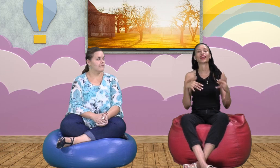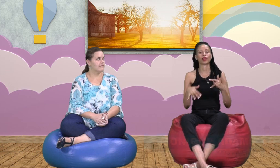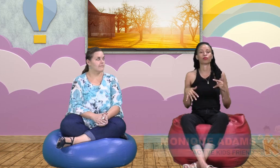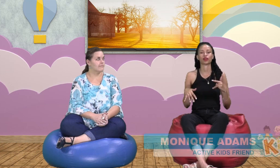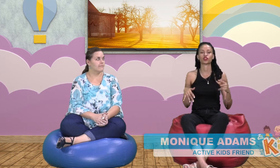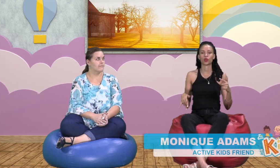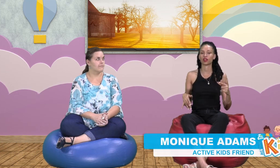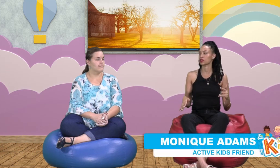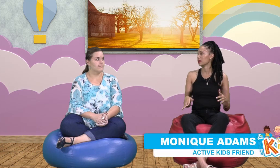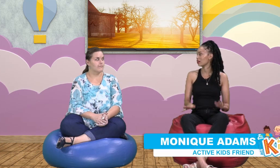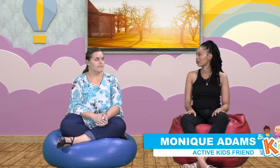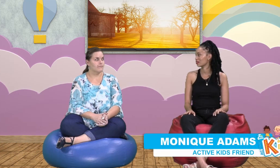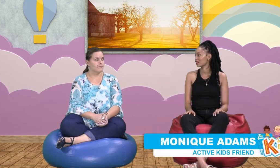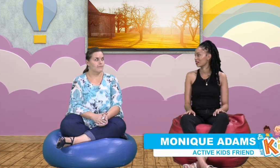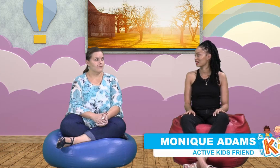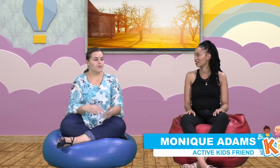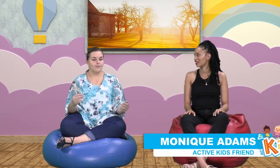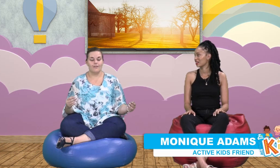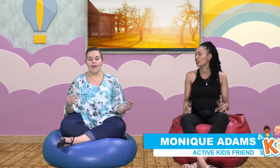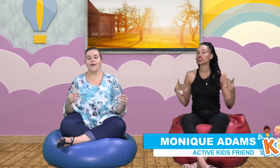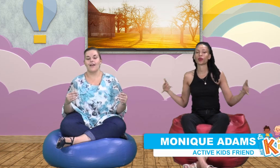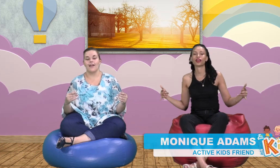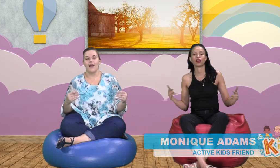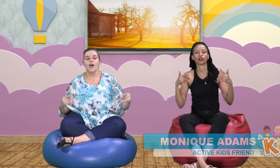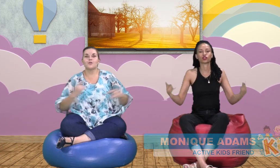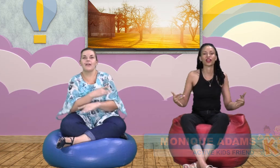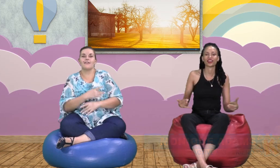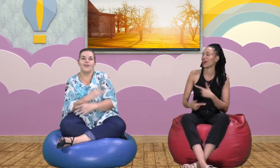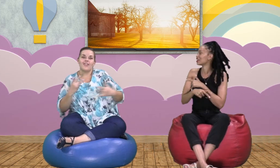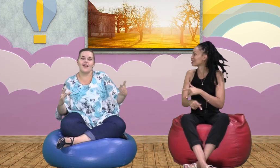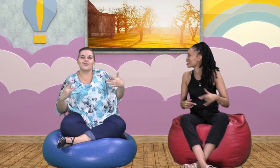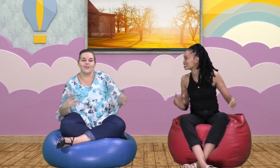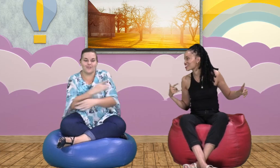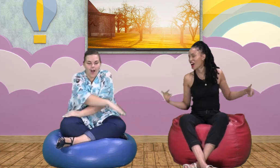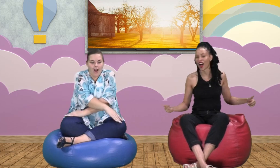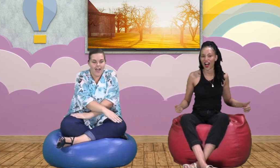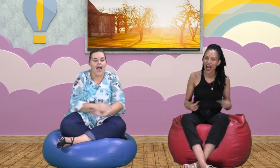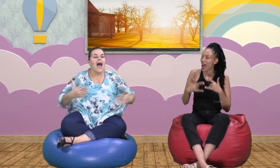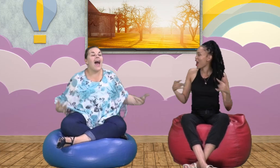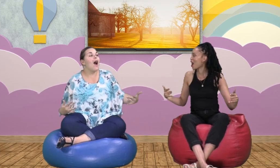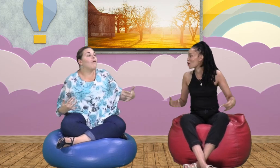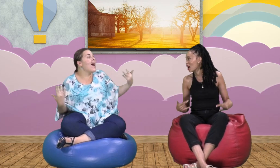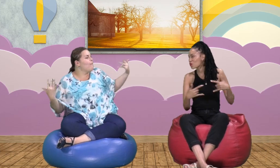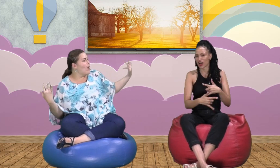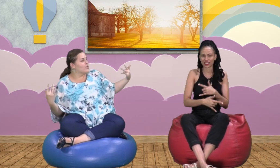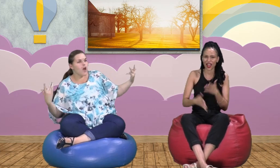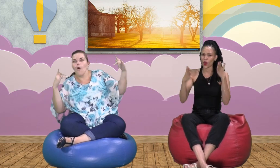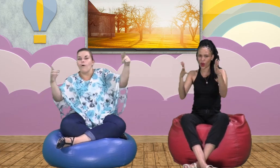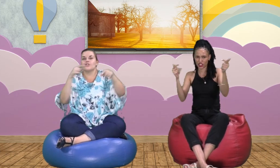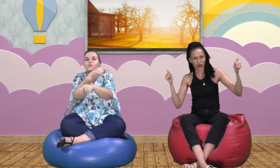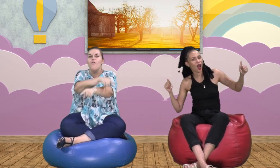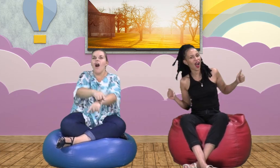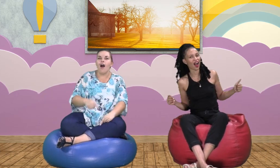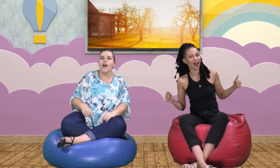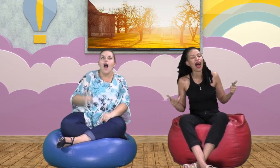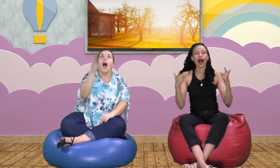more hip. Twinkle, twinkle. Okay. Twinkle, twinkle, little star. How I wonder what